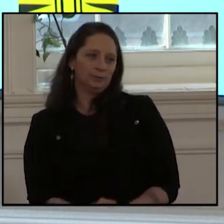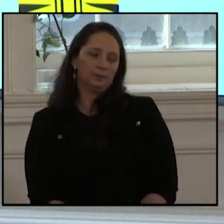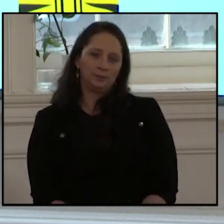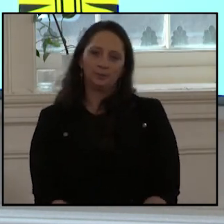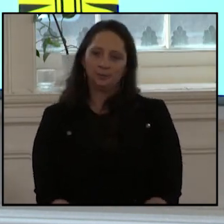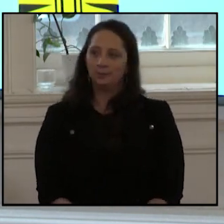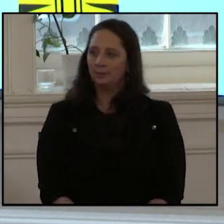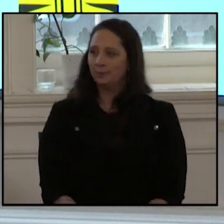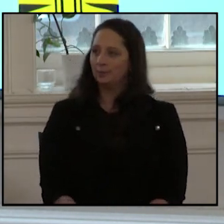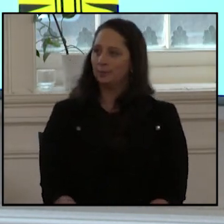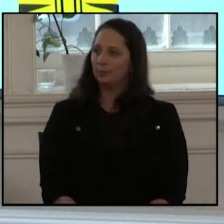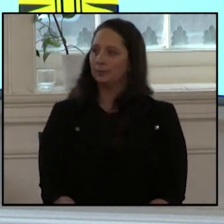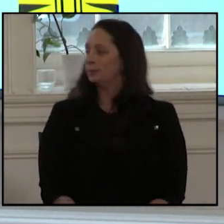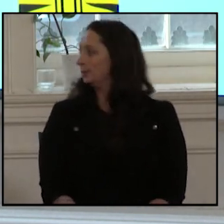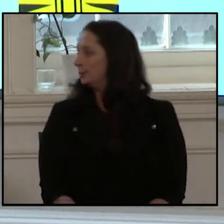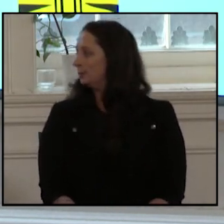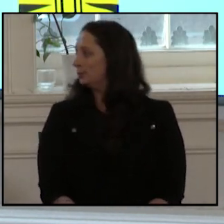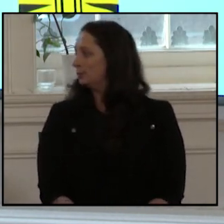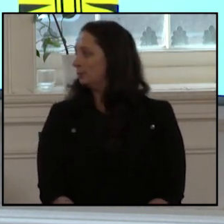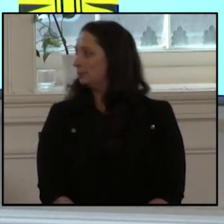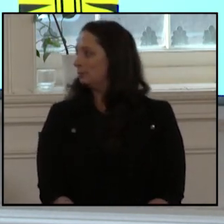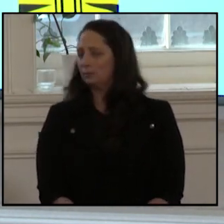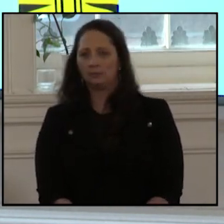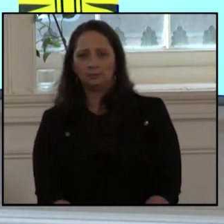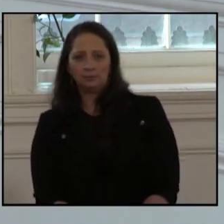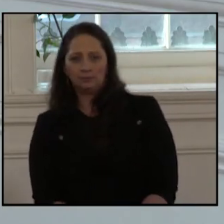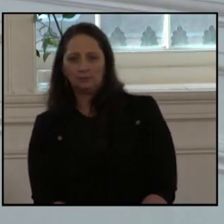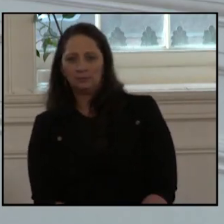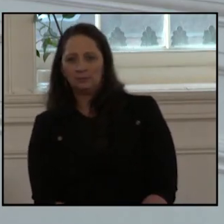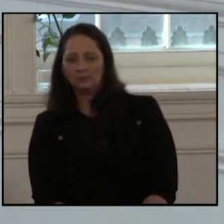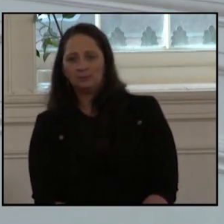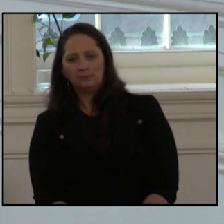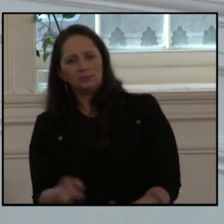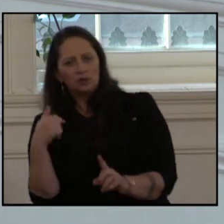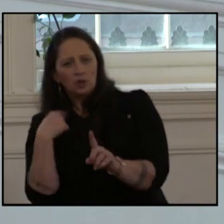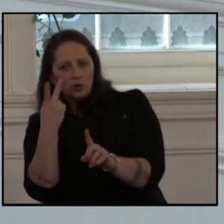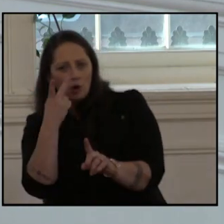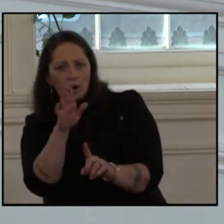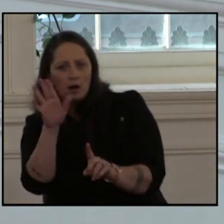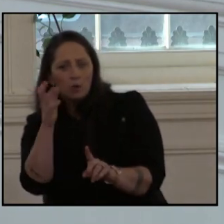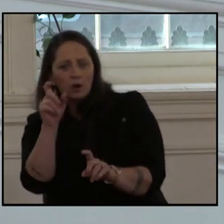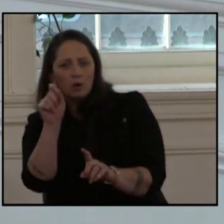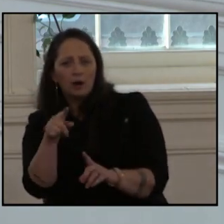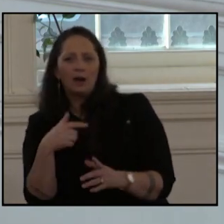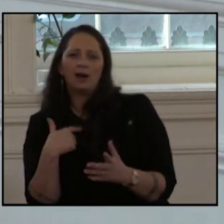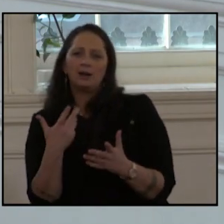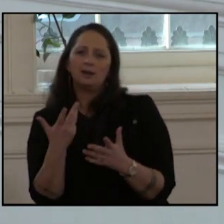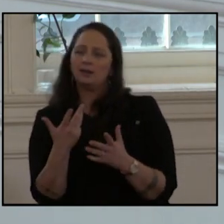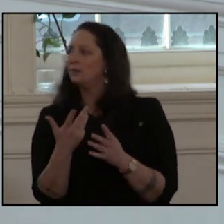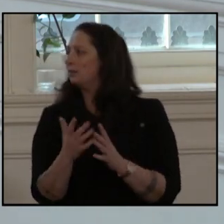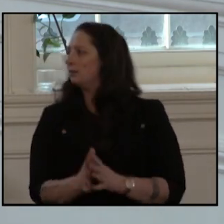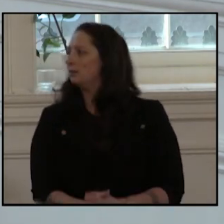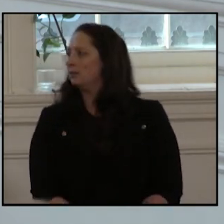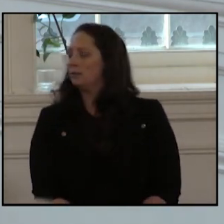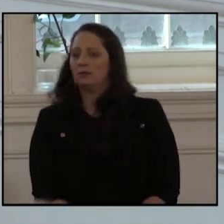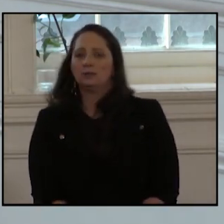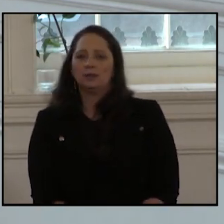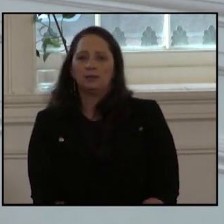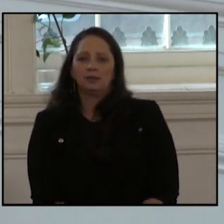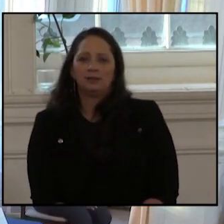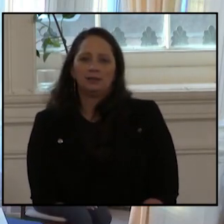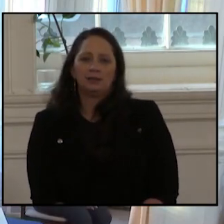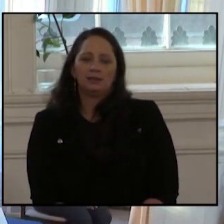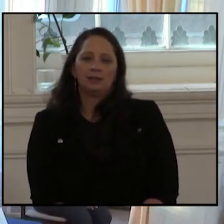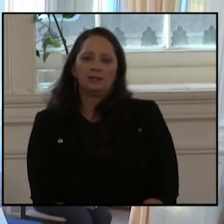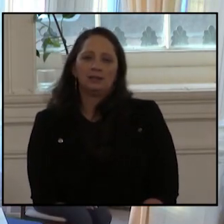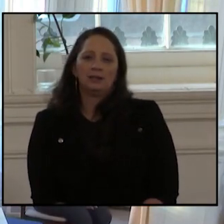yeah. Awesome. I saw your hand. Did you want to ask? Okay. Do we have a microphone for her, please? Okay, I'm